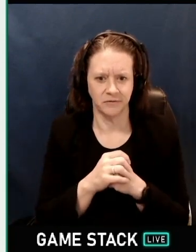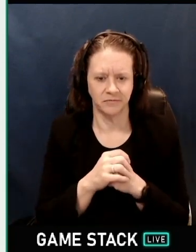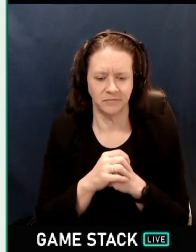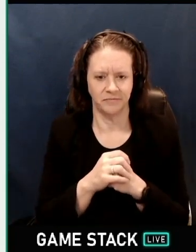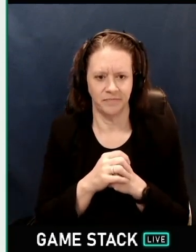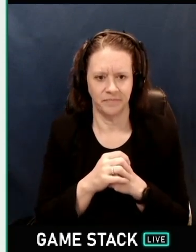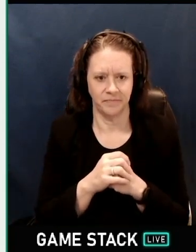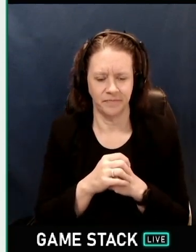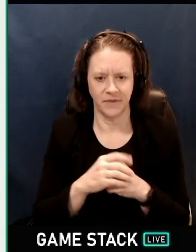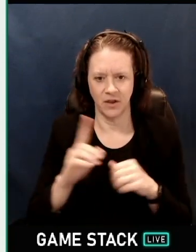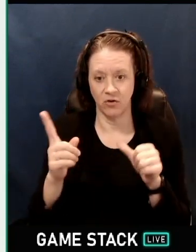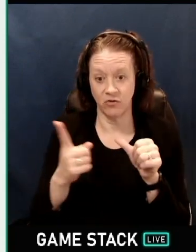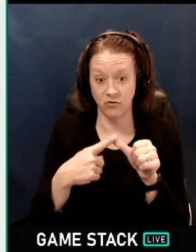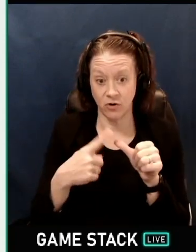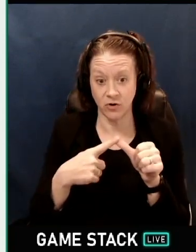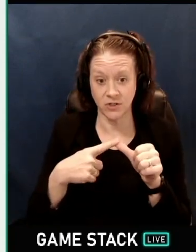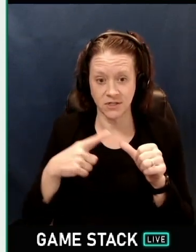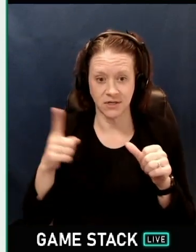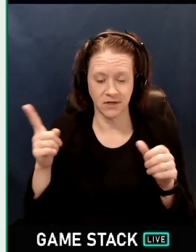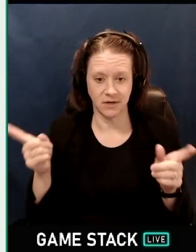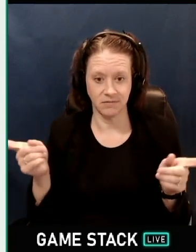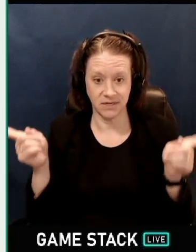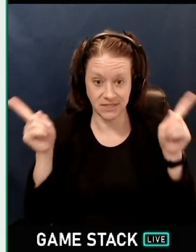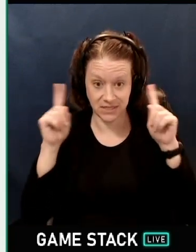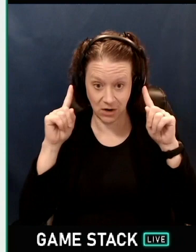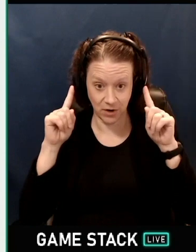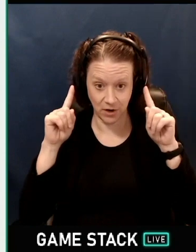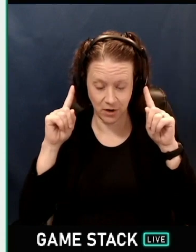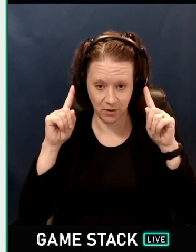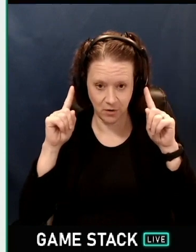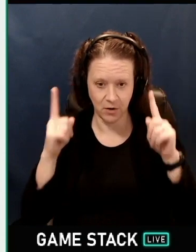First, in stereo.